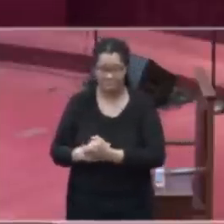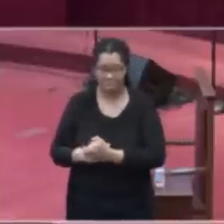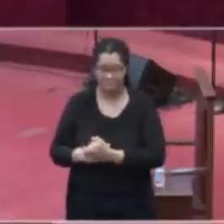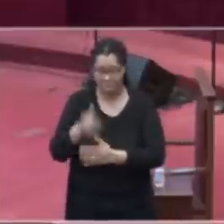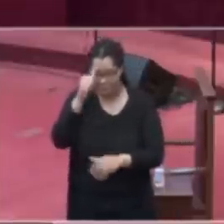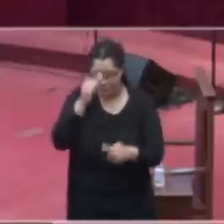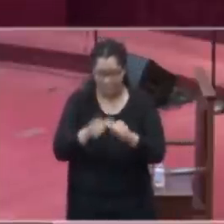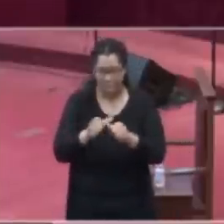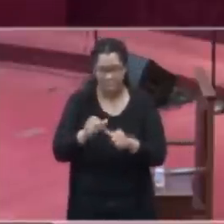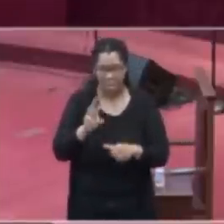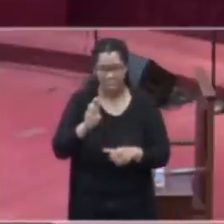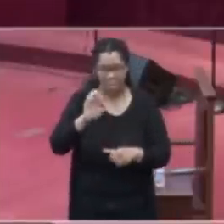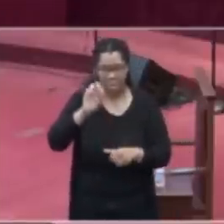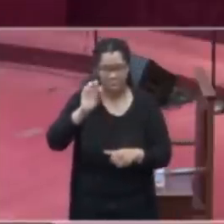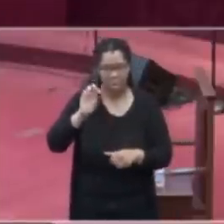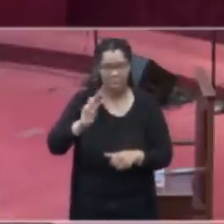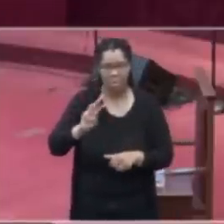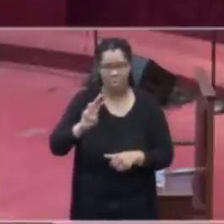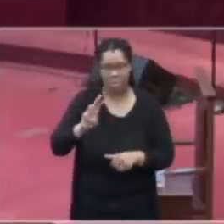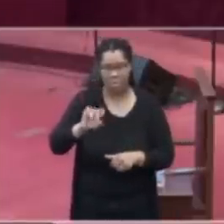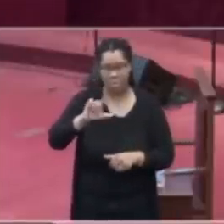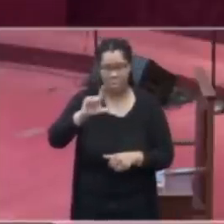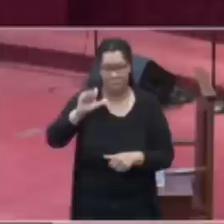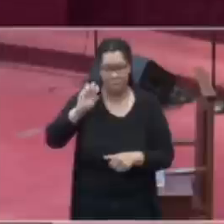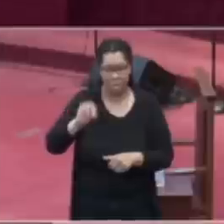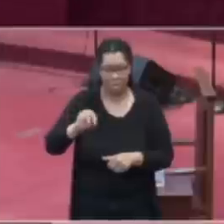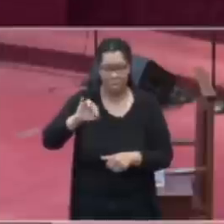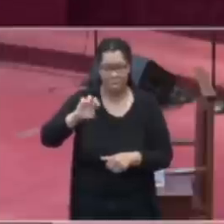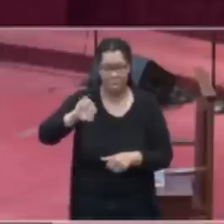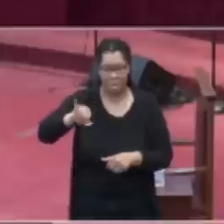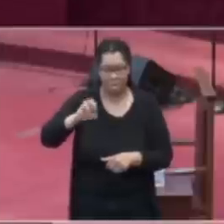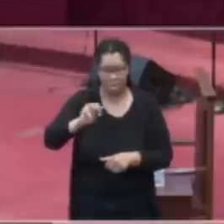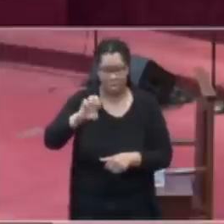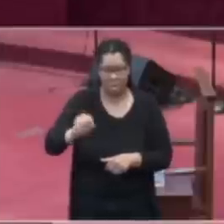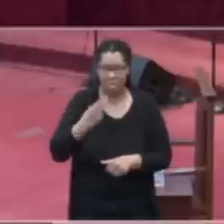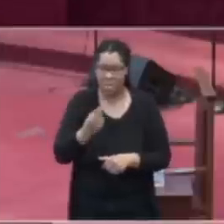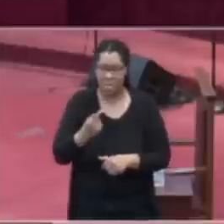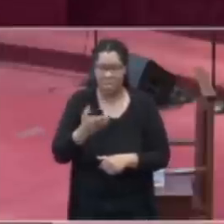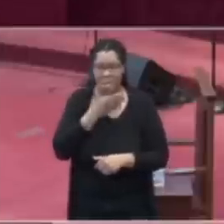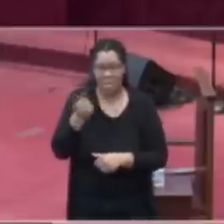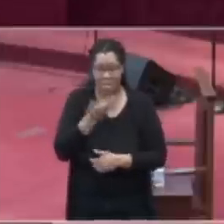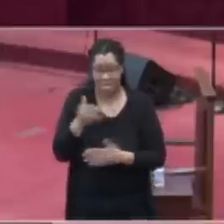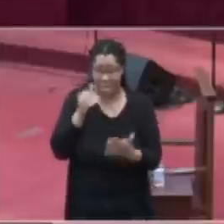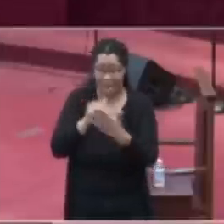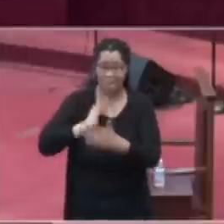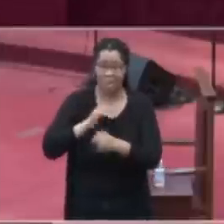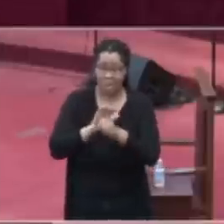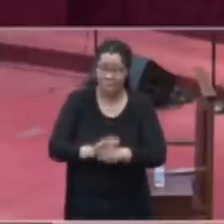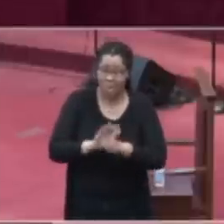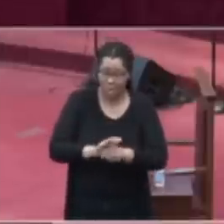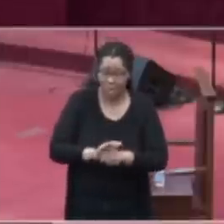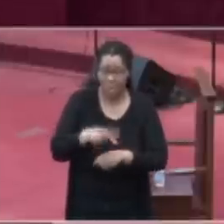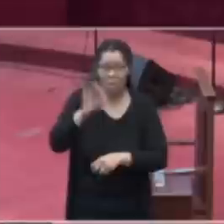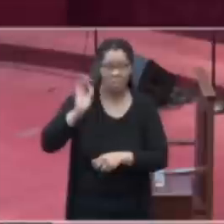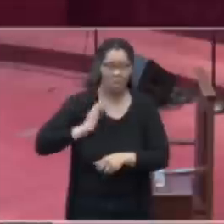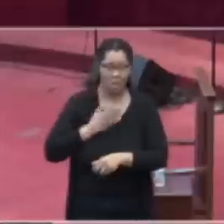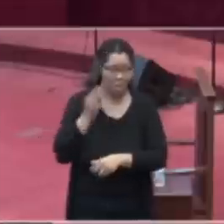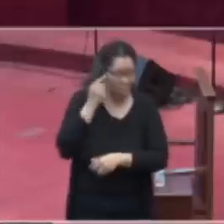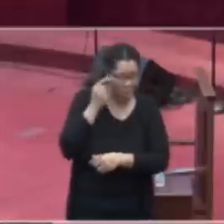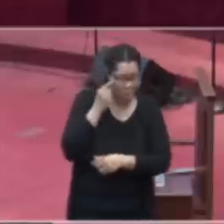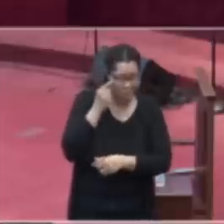James said, and I'll move on. He said, the greatest weapon against stress is our ability to choose one thought over another. The greatest